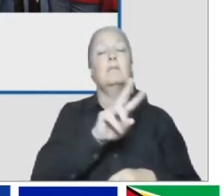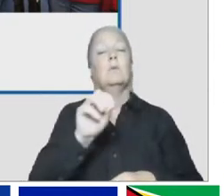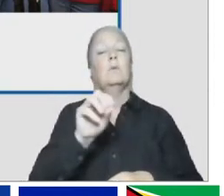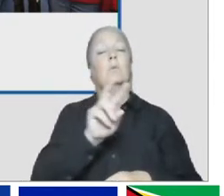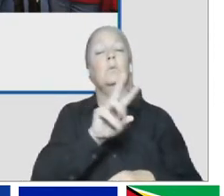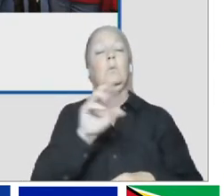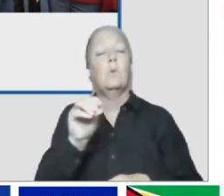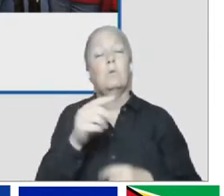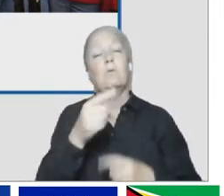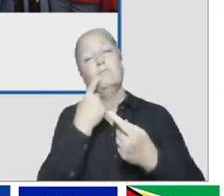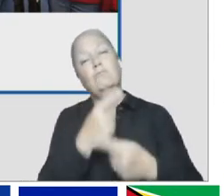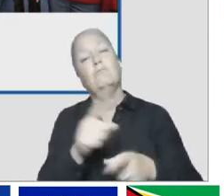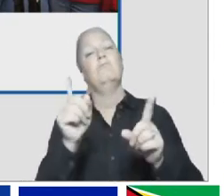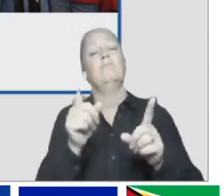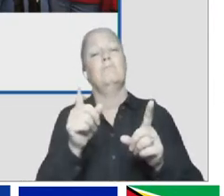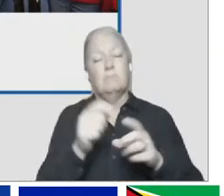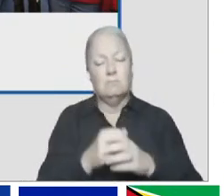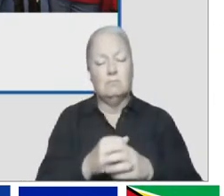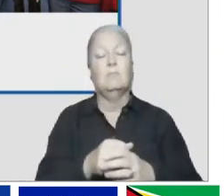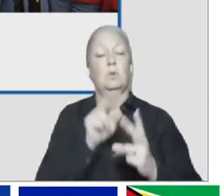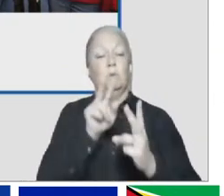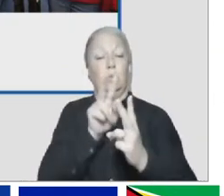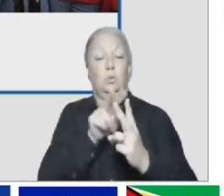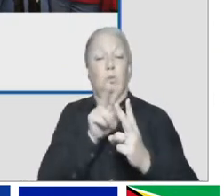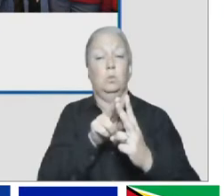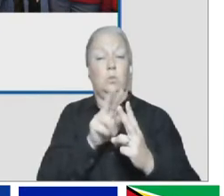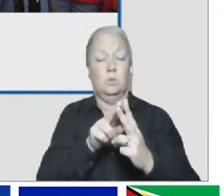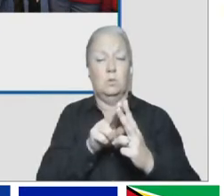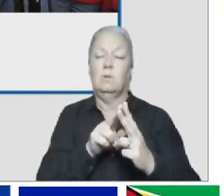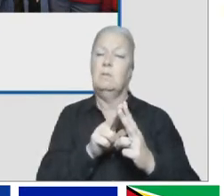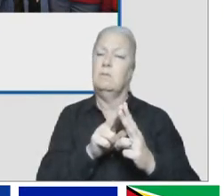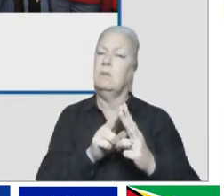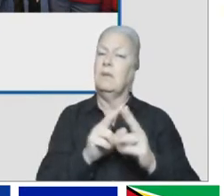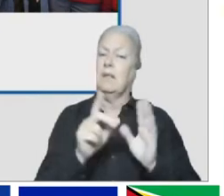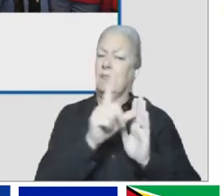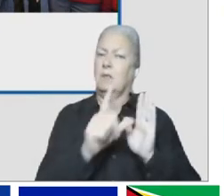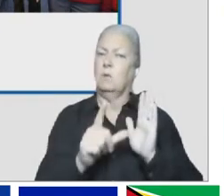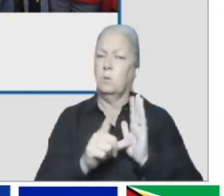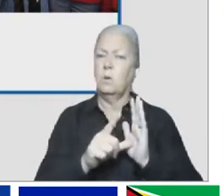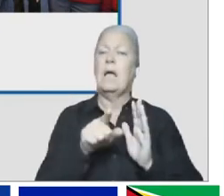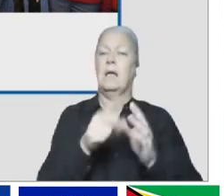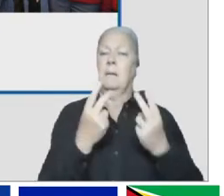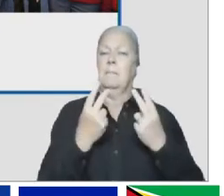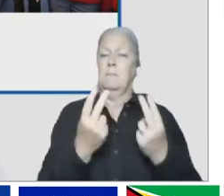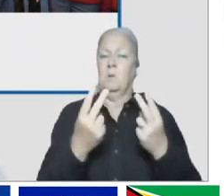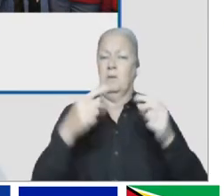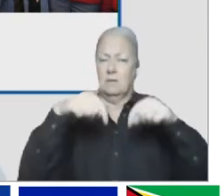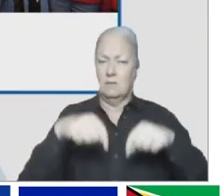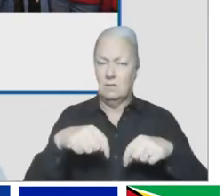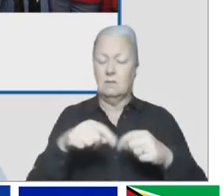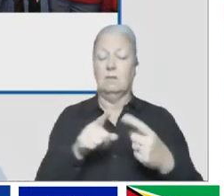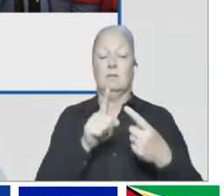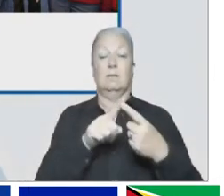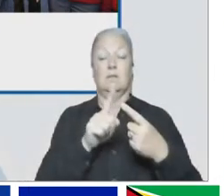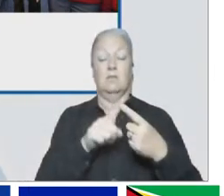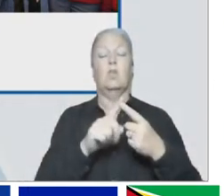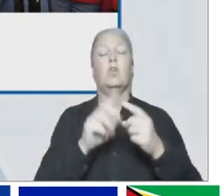two things that are illegal and that are very important in our country. One of them, an emergency state that